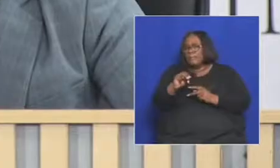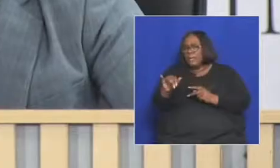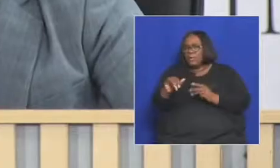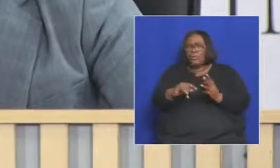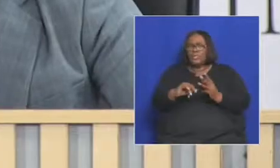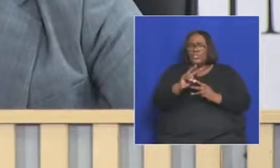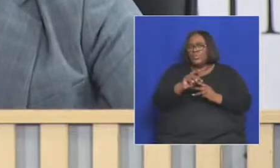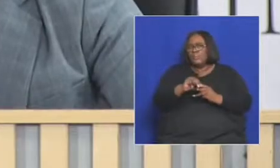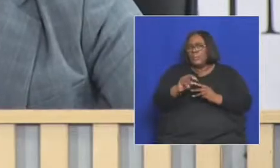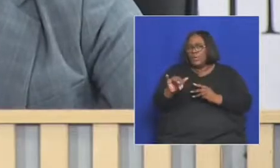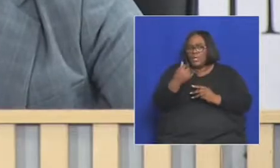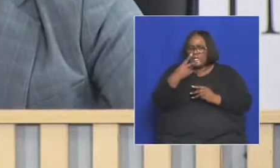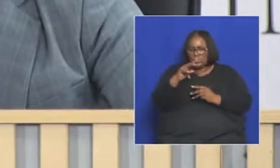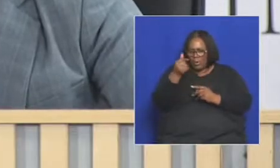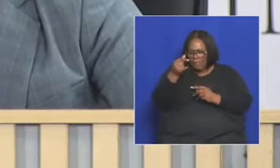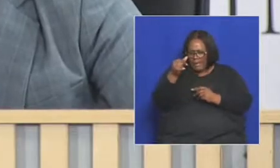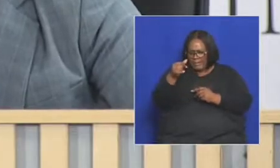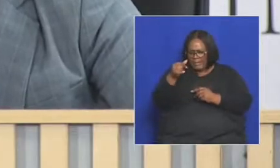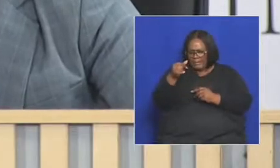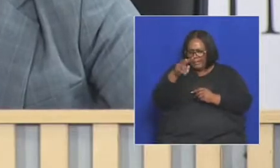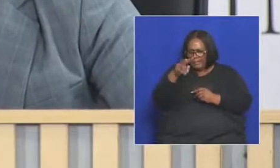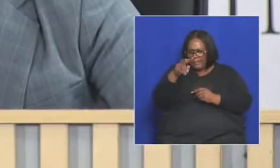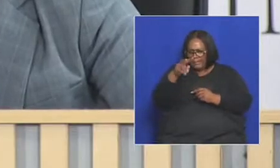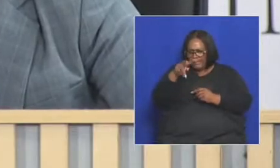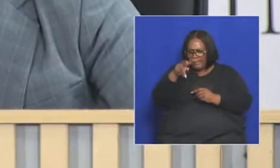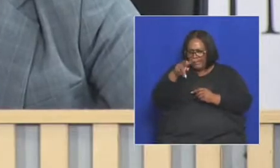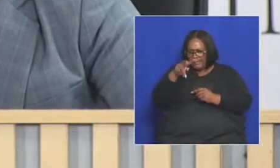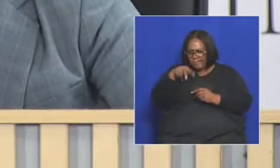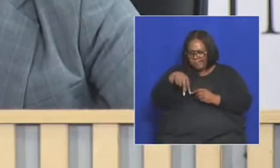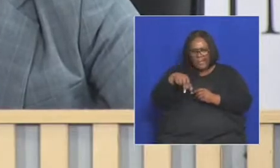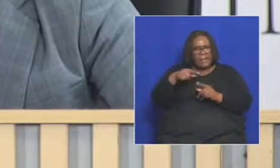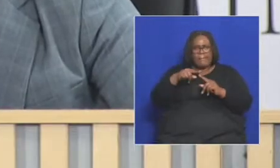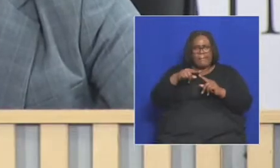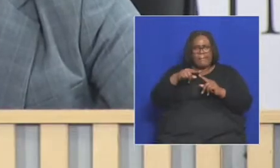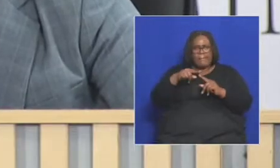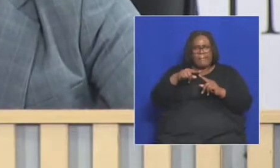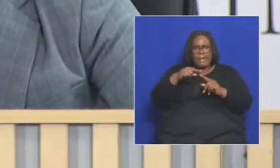there, but I do not recall what was that money for.